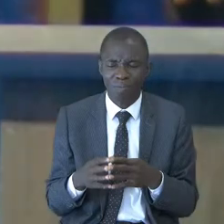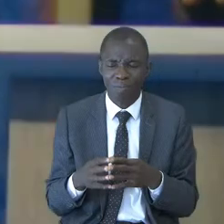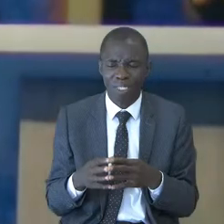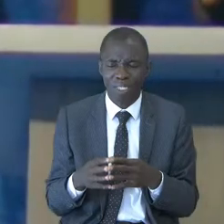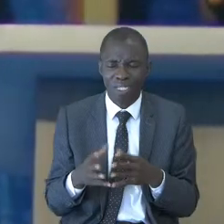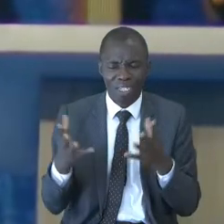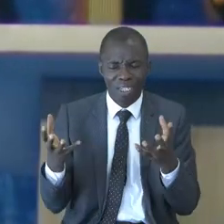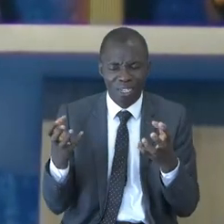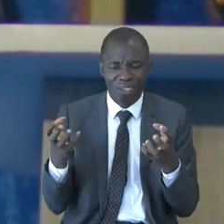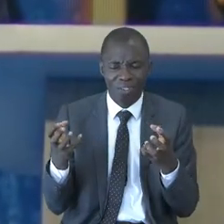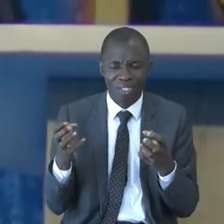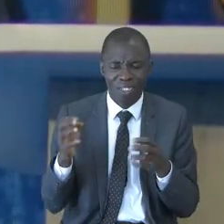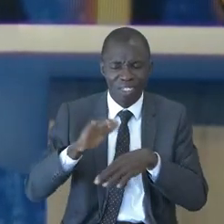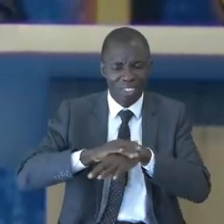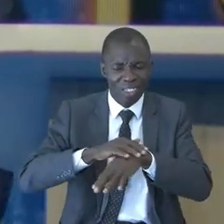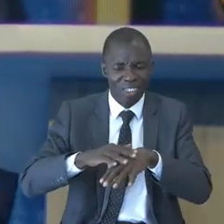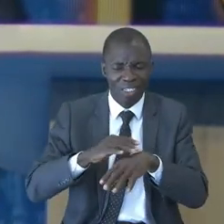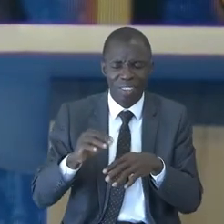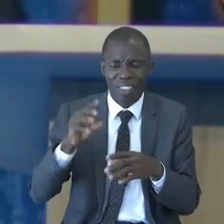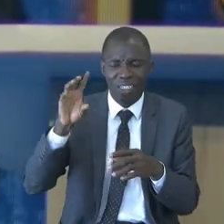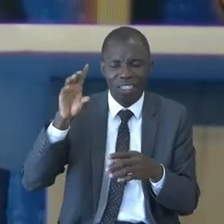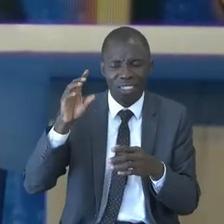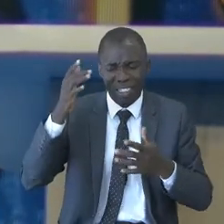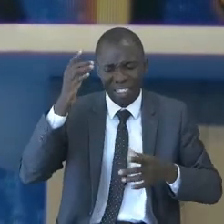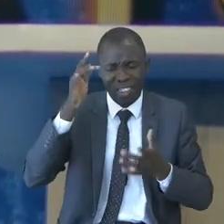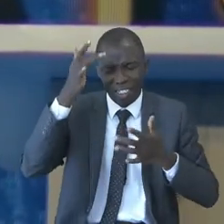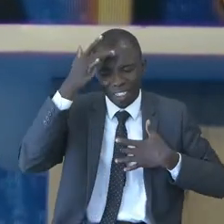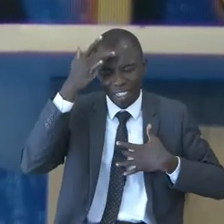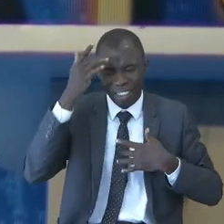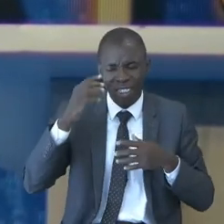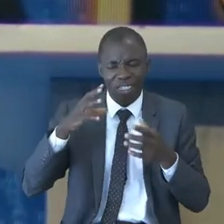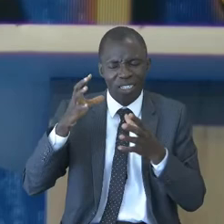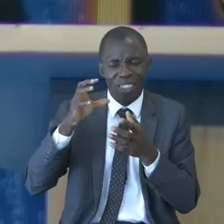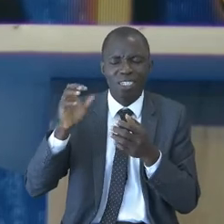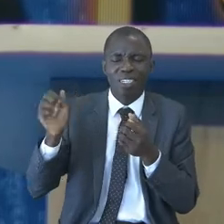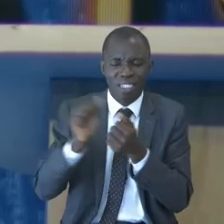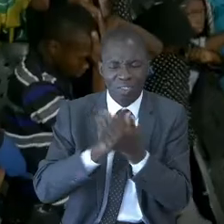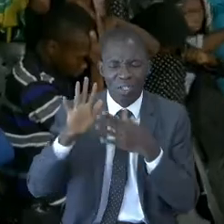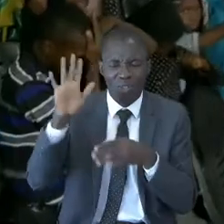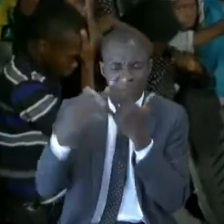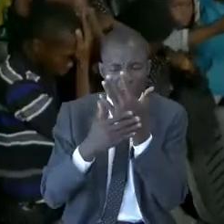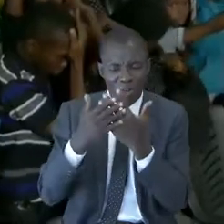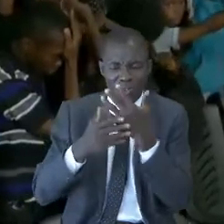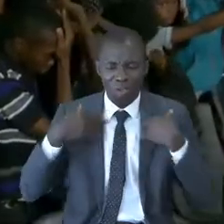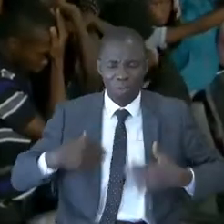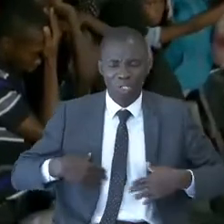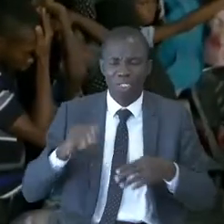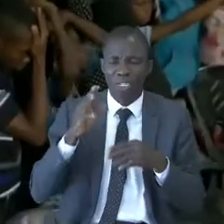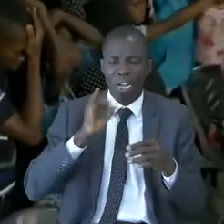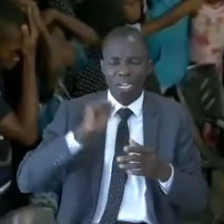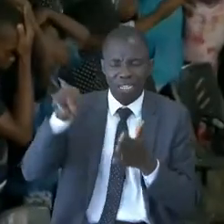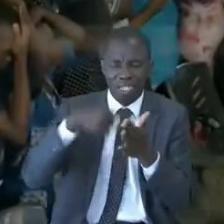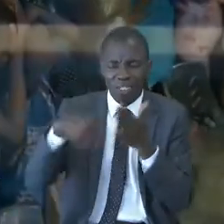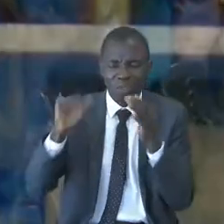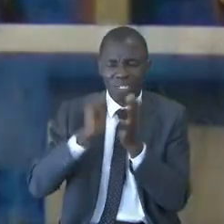Leprosy, skin disease, eating away your flesh, I cancel that leprosy. Be healed